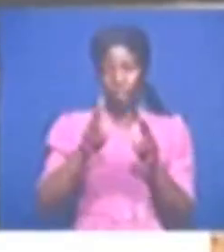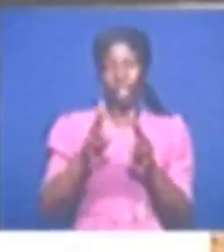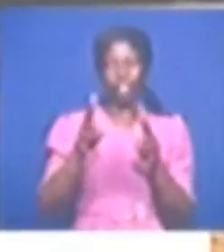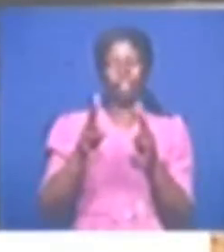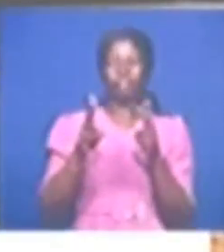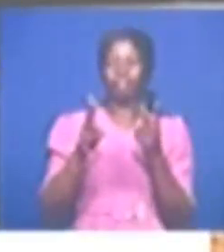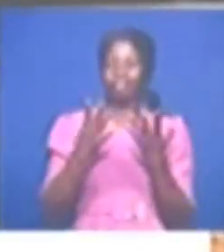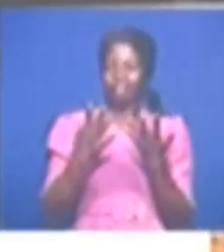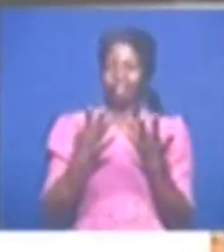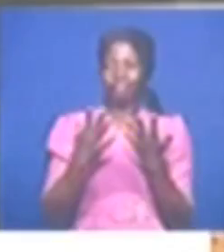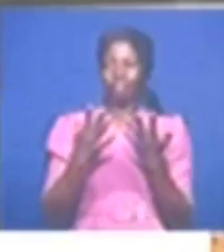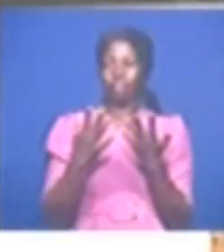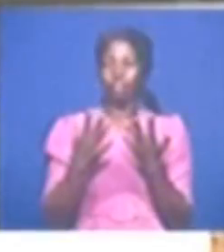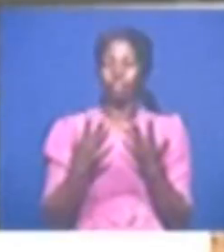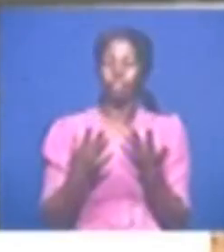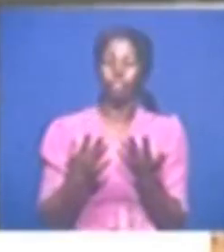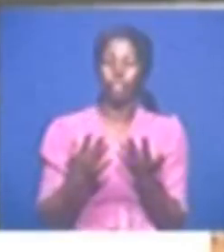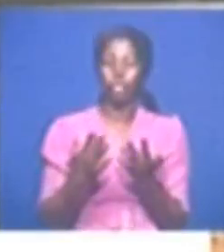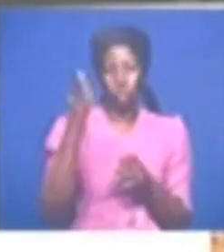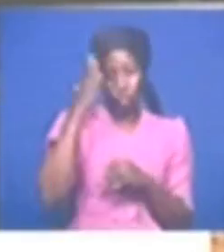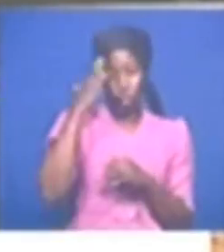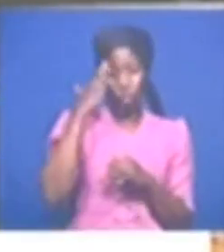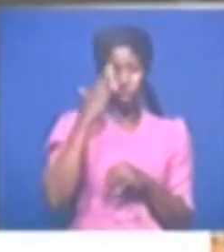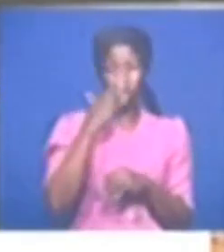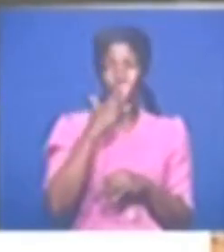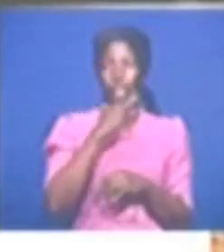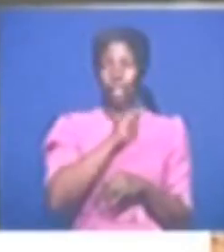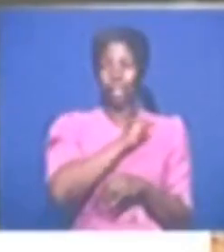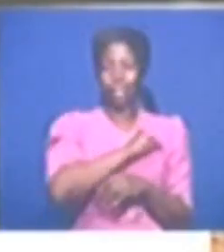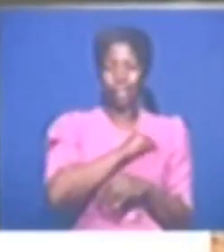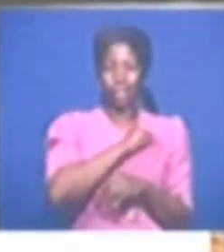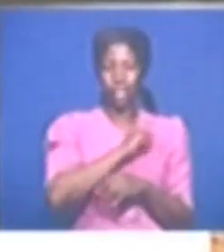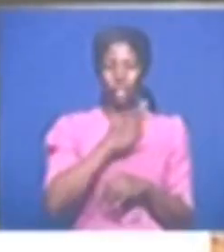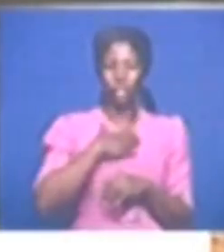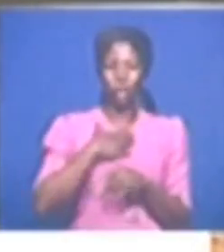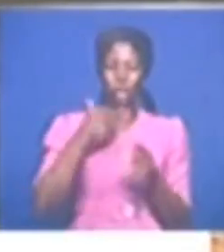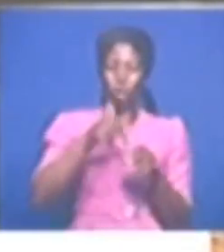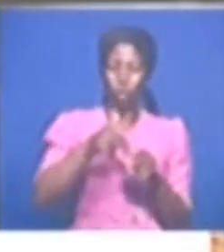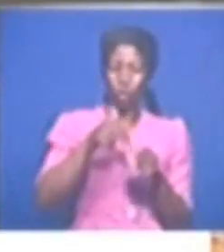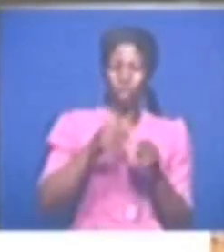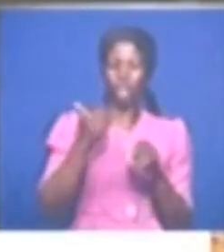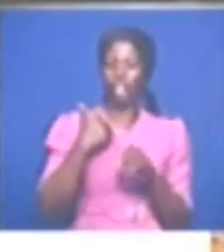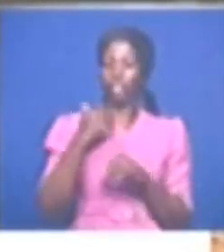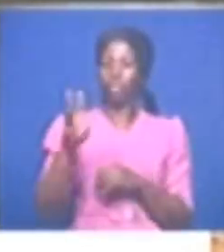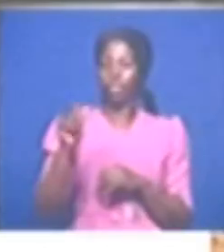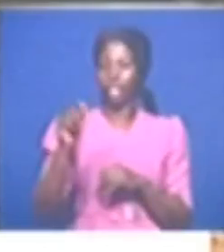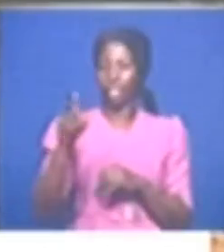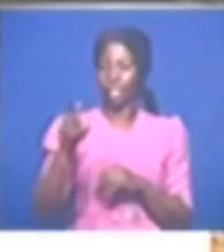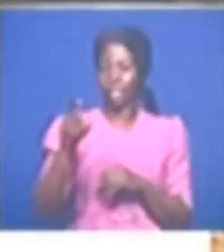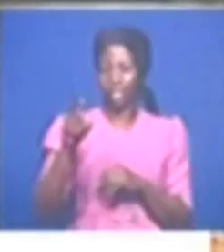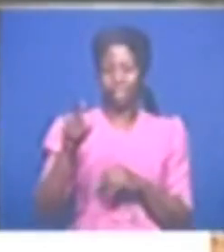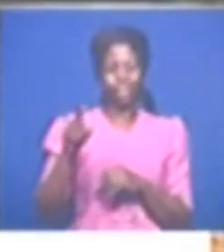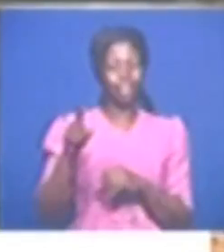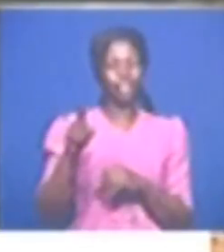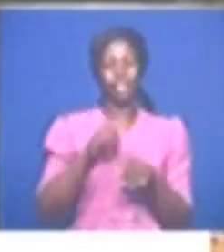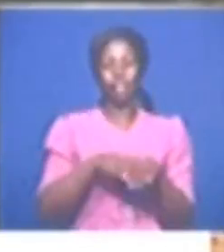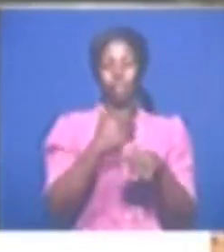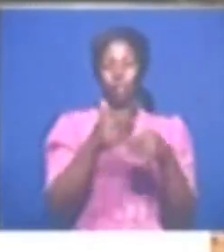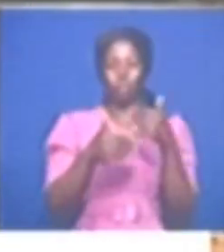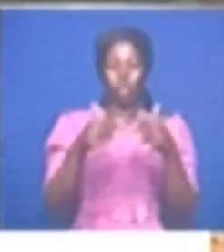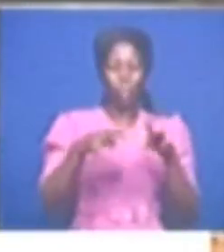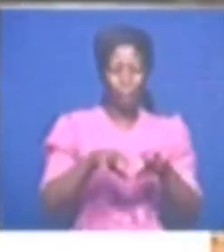know, the nature of our crude oil is waxy, and we want to know, when we're building up the pipeline, how much heat do we